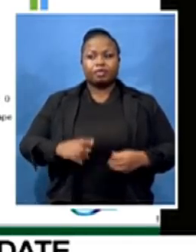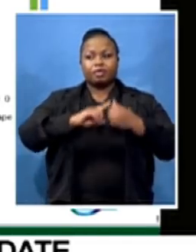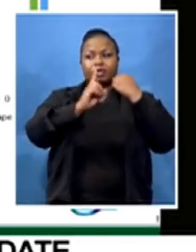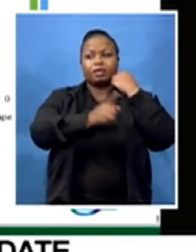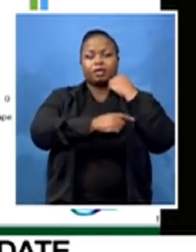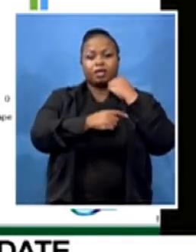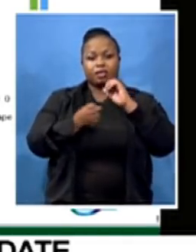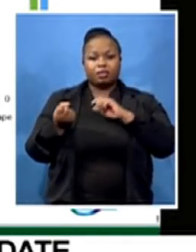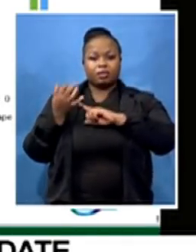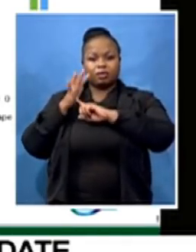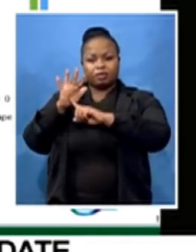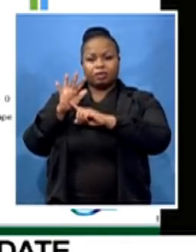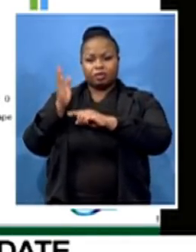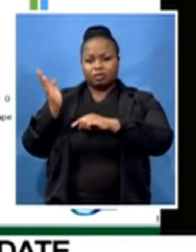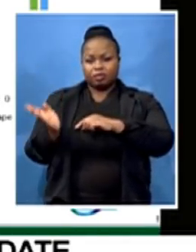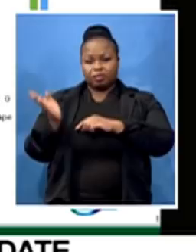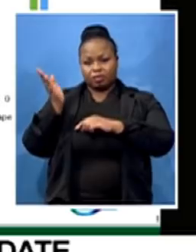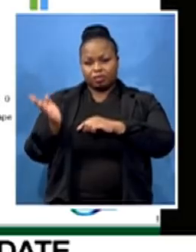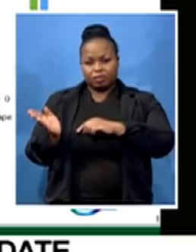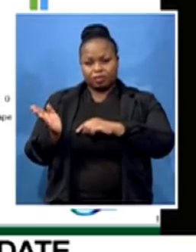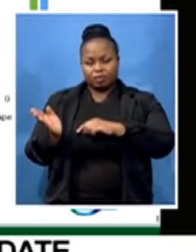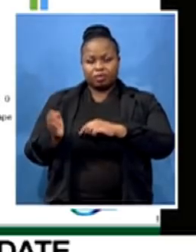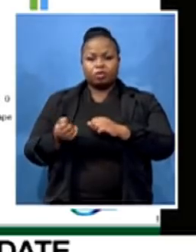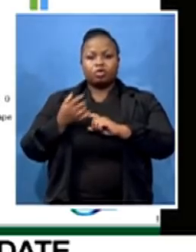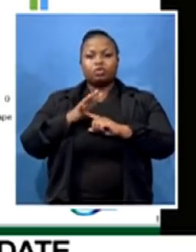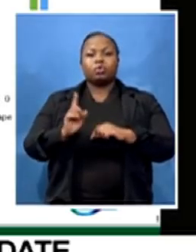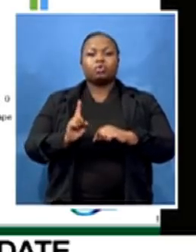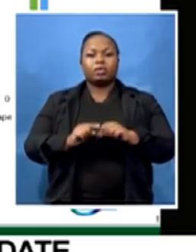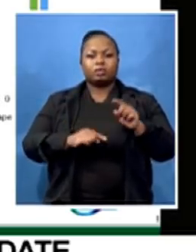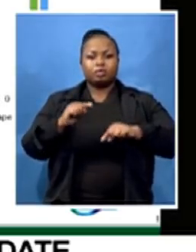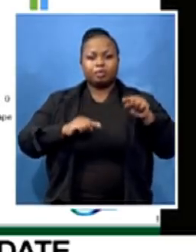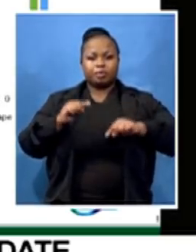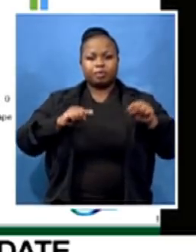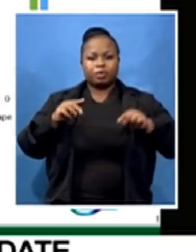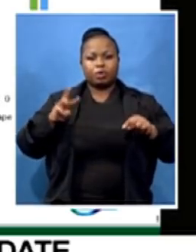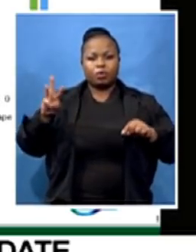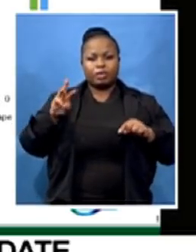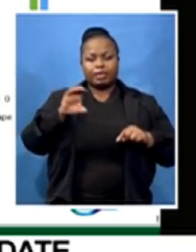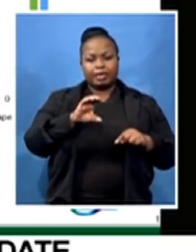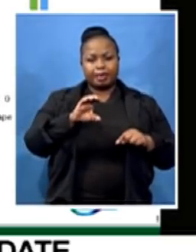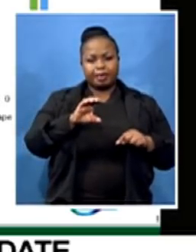slide, is showing the dynamics now in the Western Cape. The